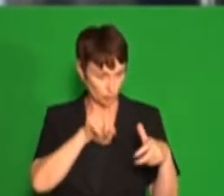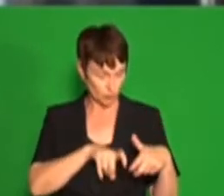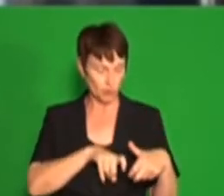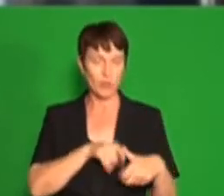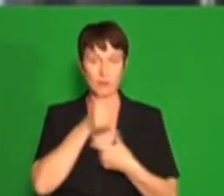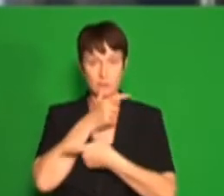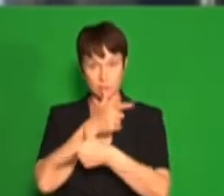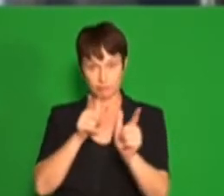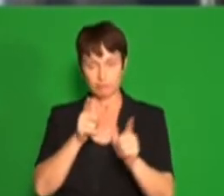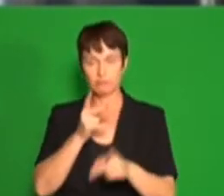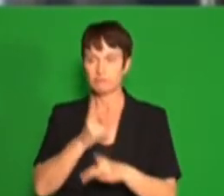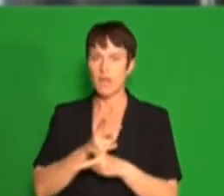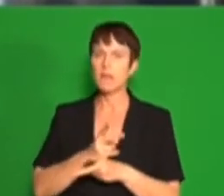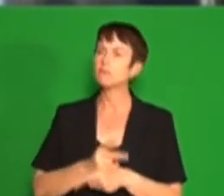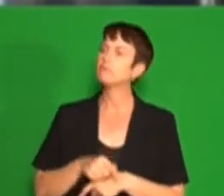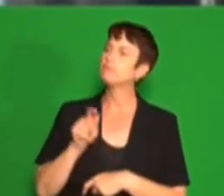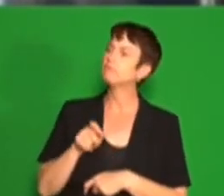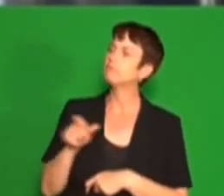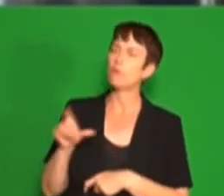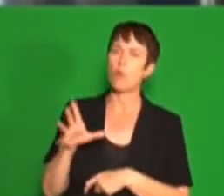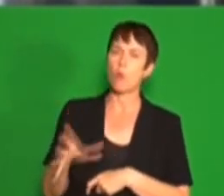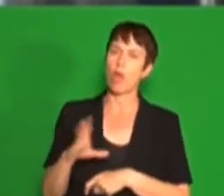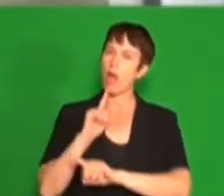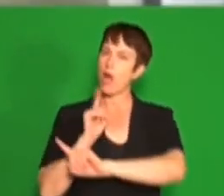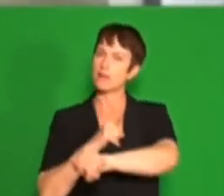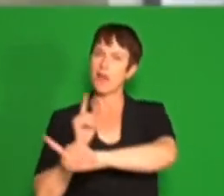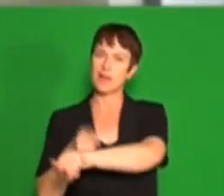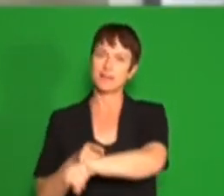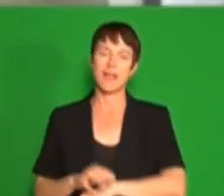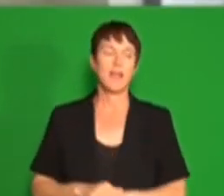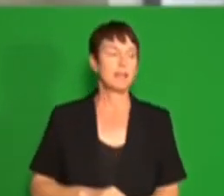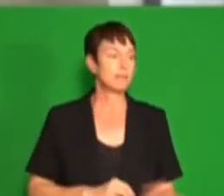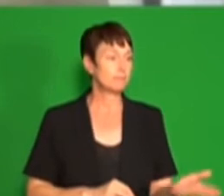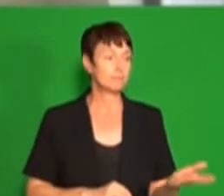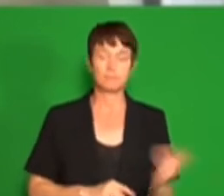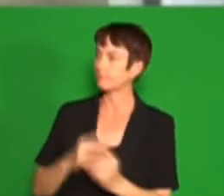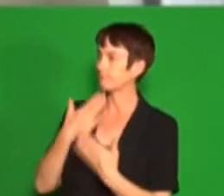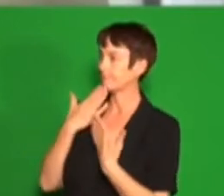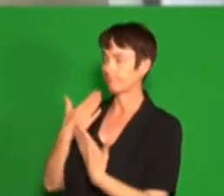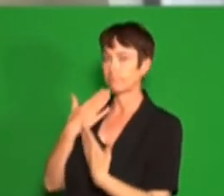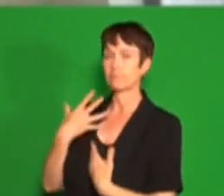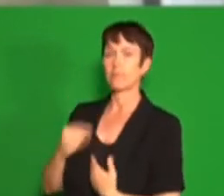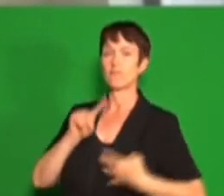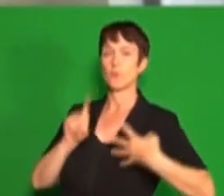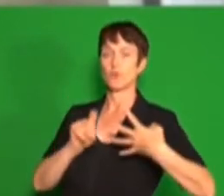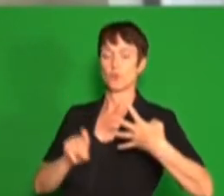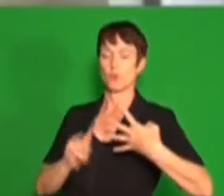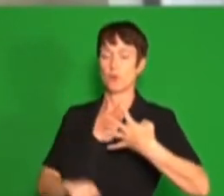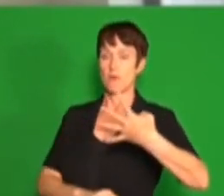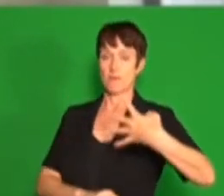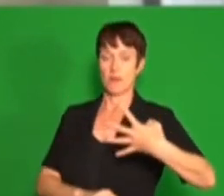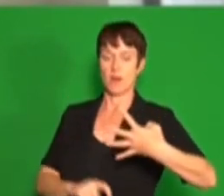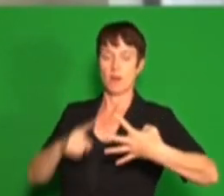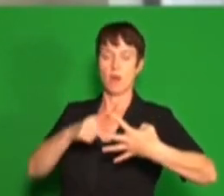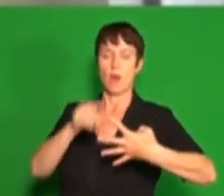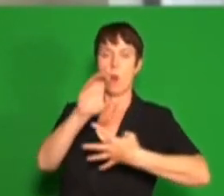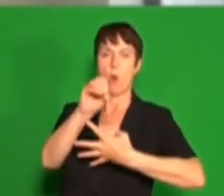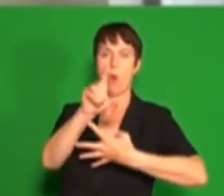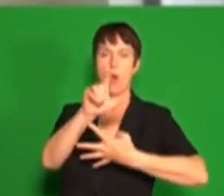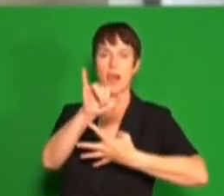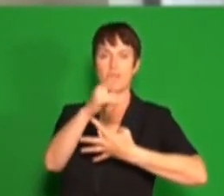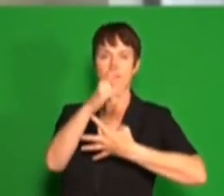to the MPC members. Thoraya? Thank you, Governor. I've got 4 questions. The first one is from Olivia